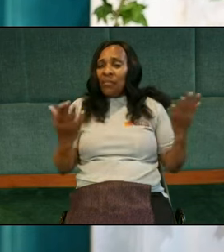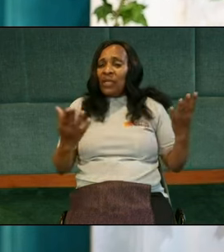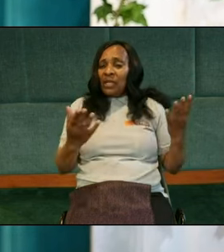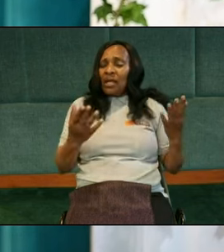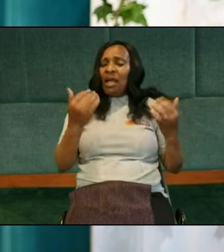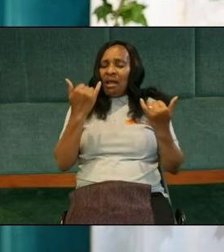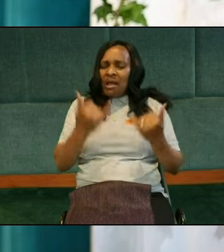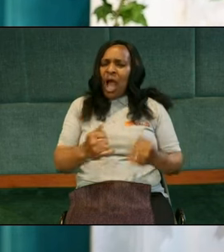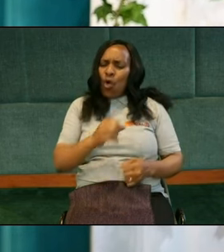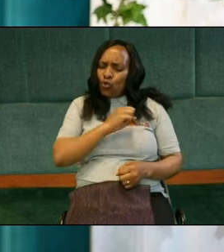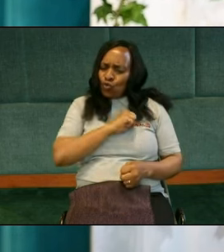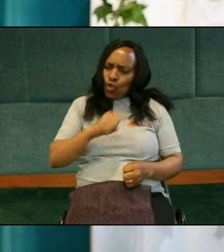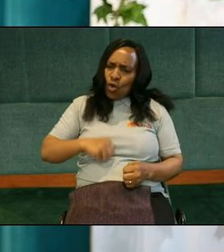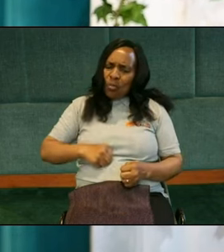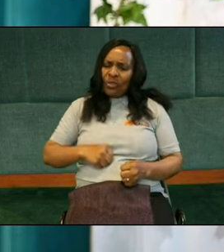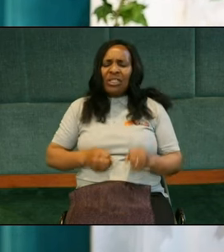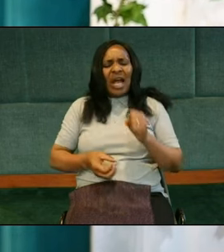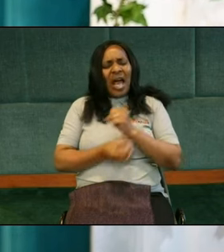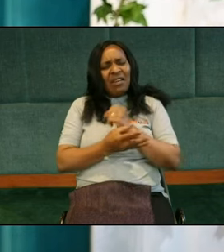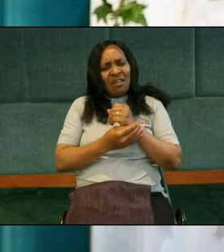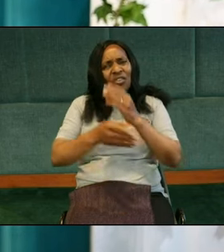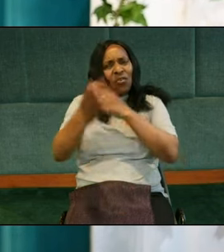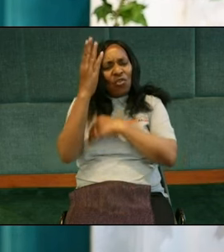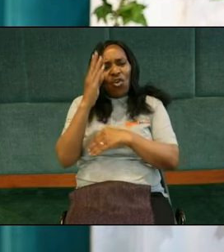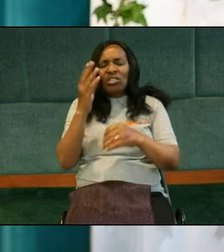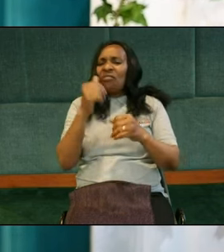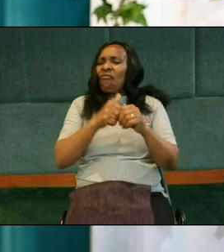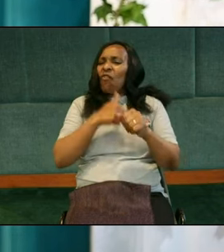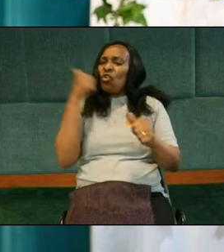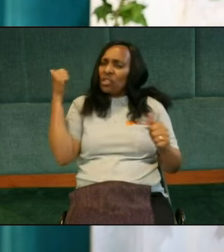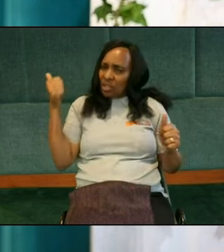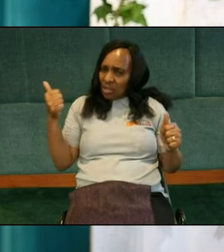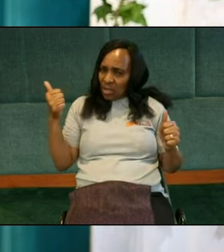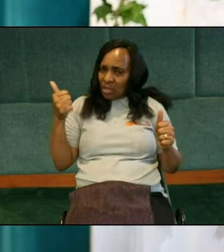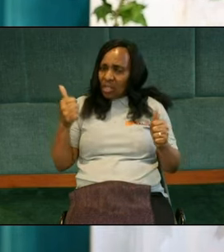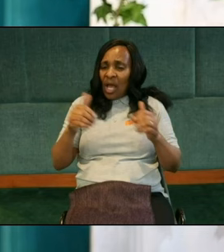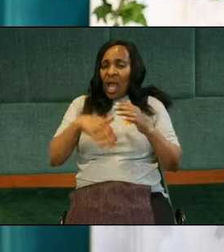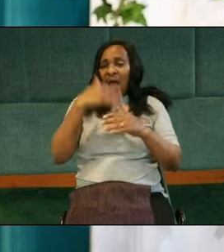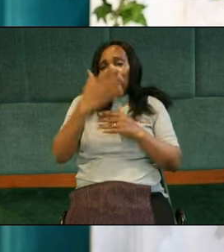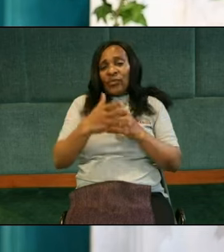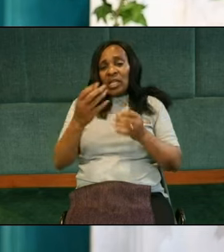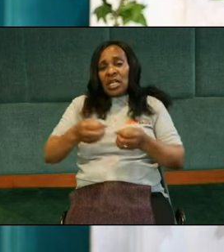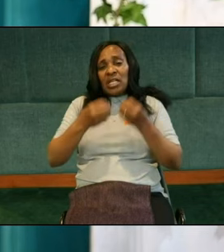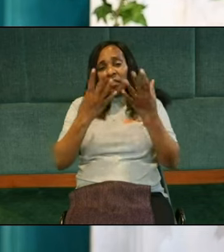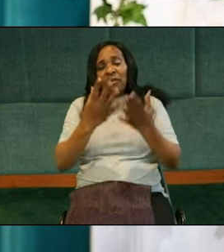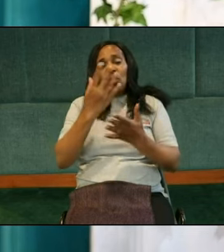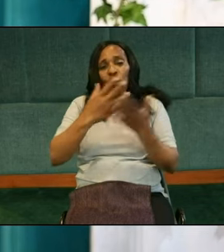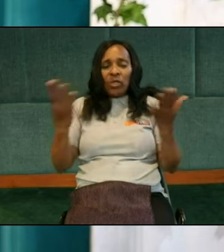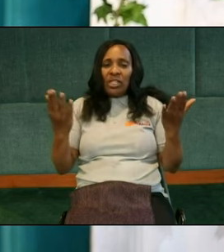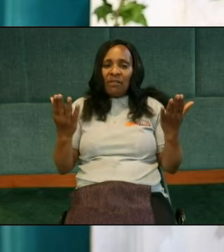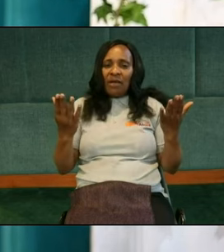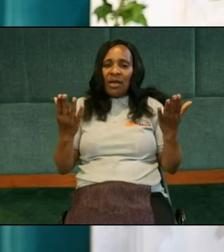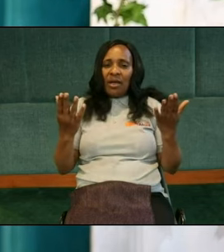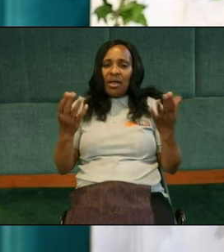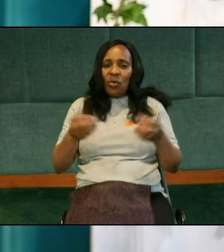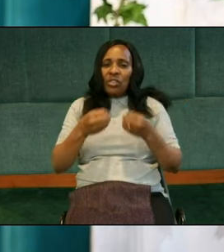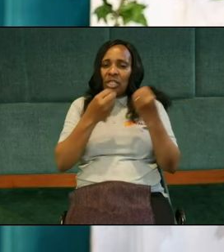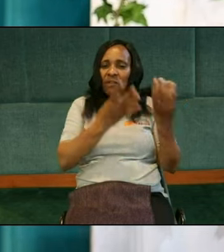listen to the advice of God after he had been given what he asked for. And